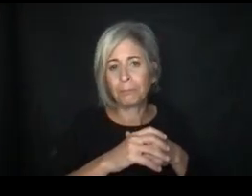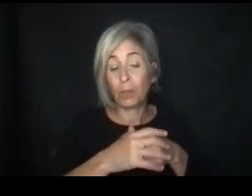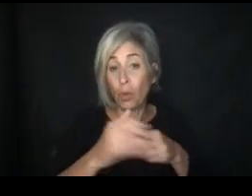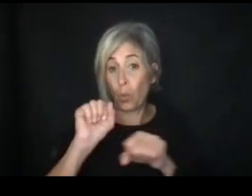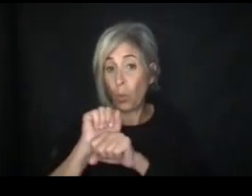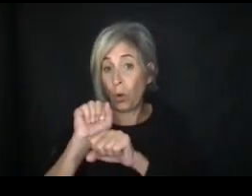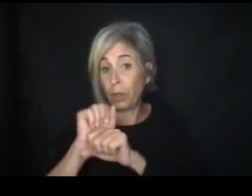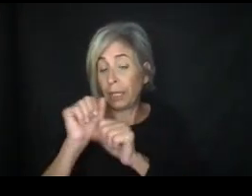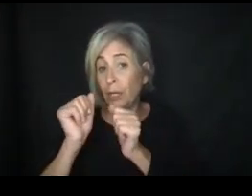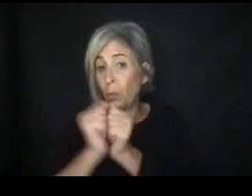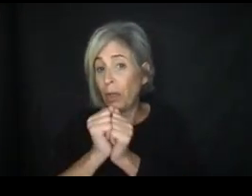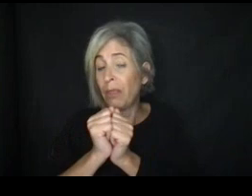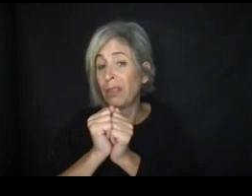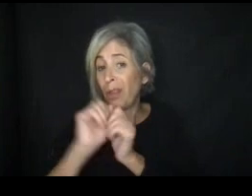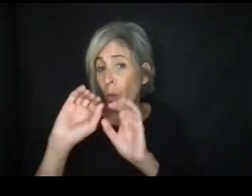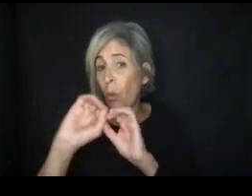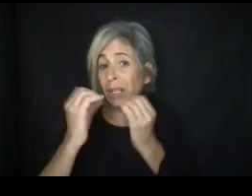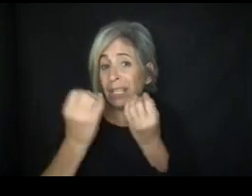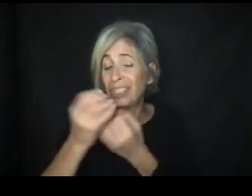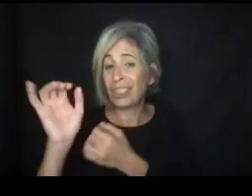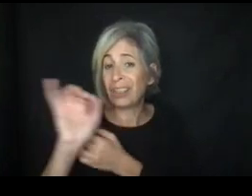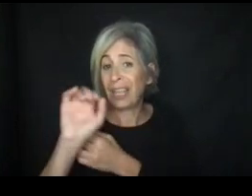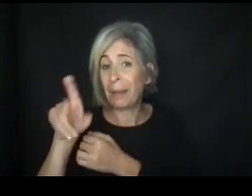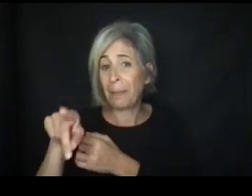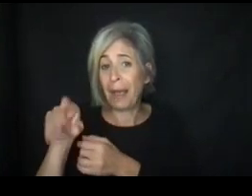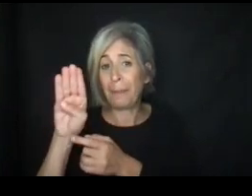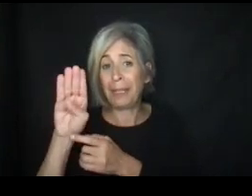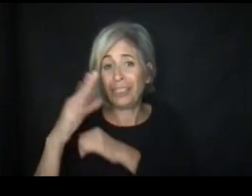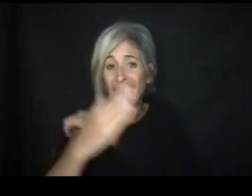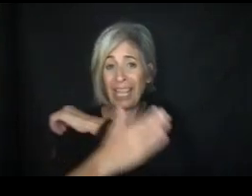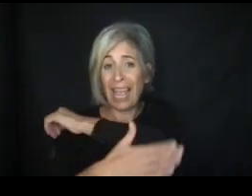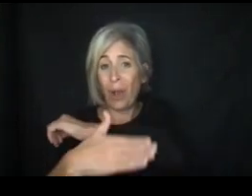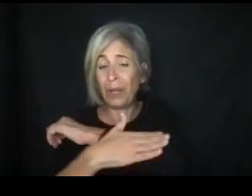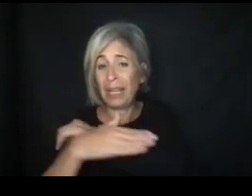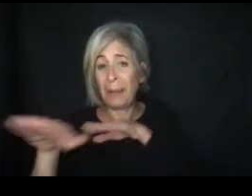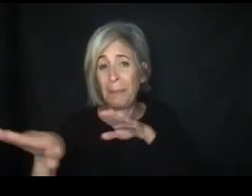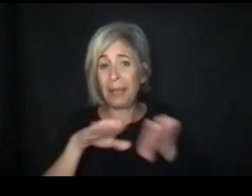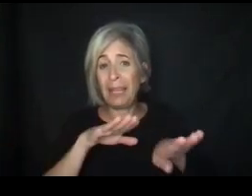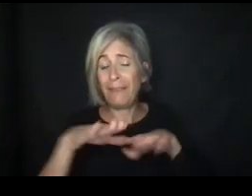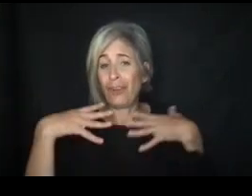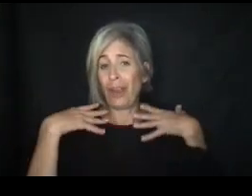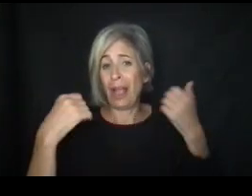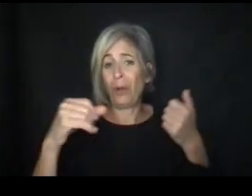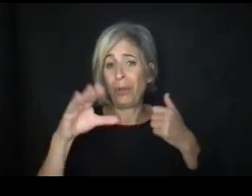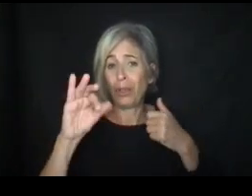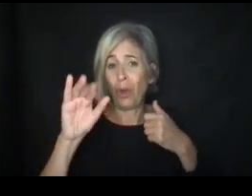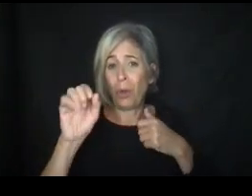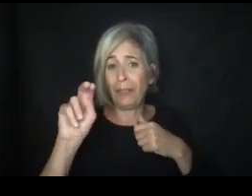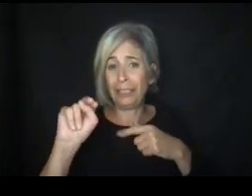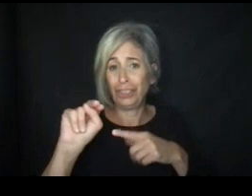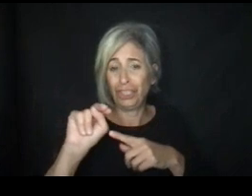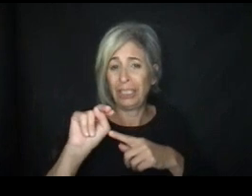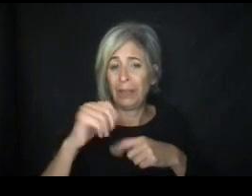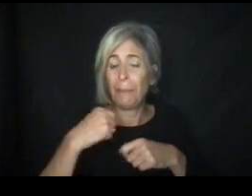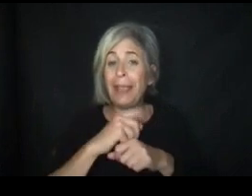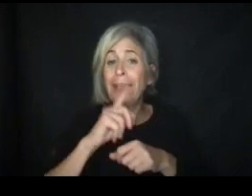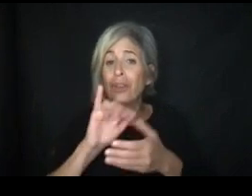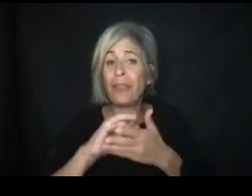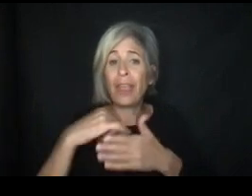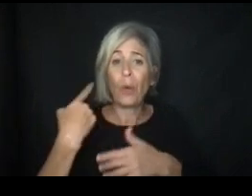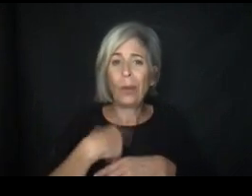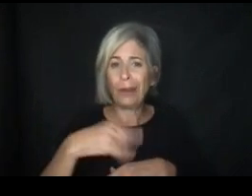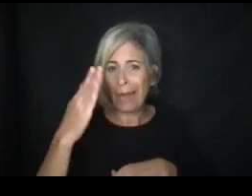with organizations like Palm Beach County Behavioral Health Coalition to make sure that we're knowledgeable